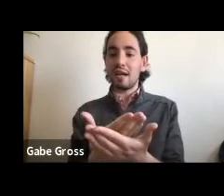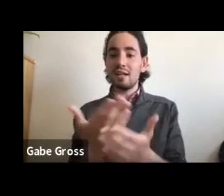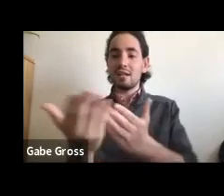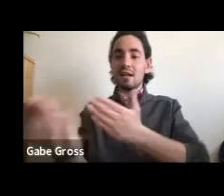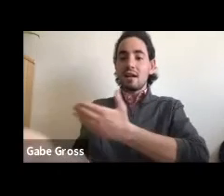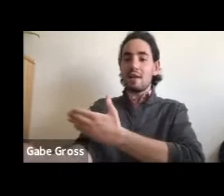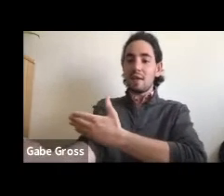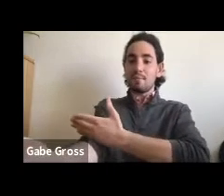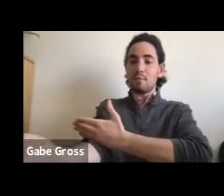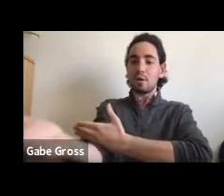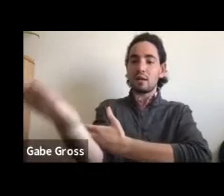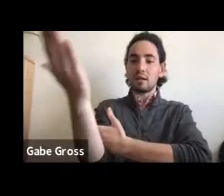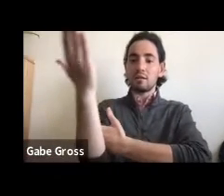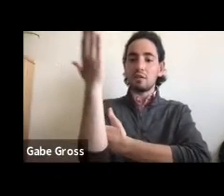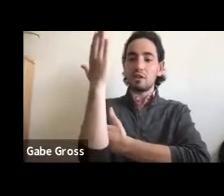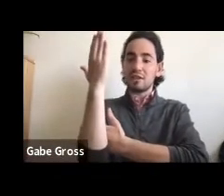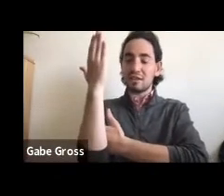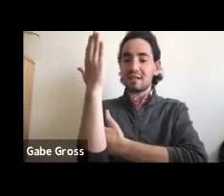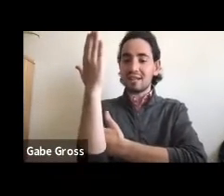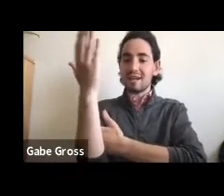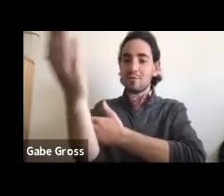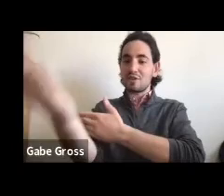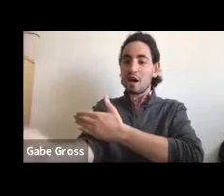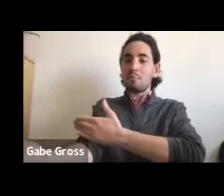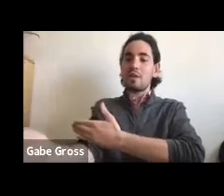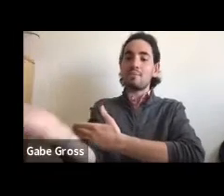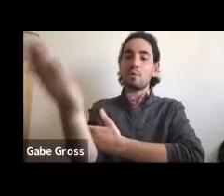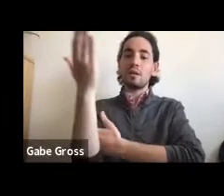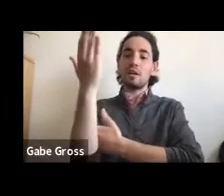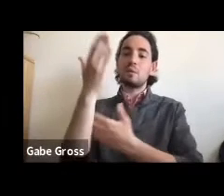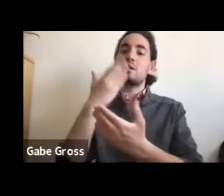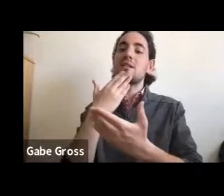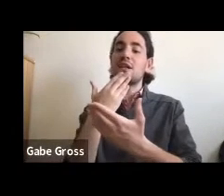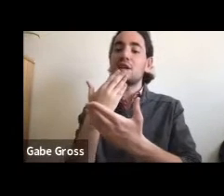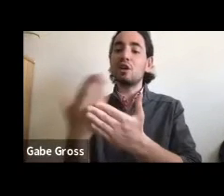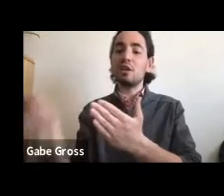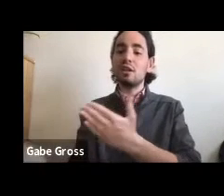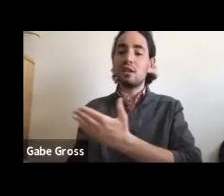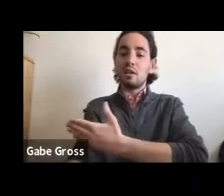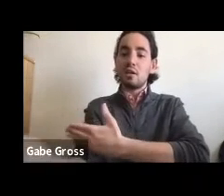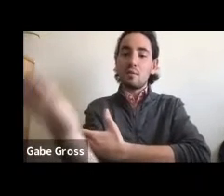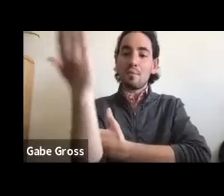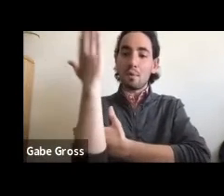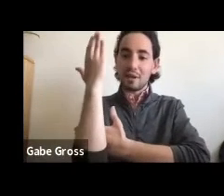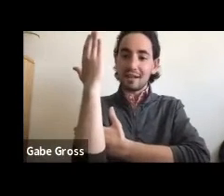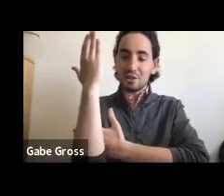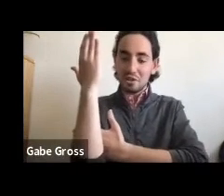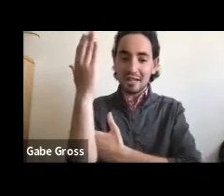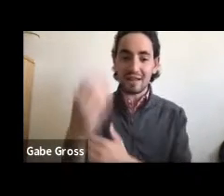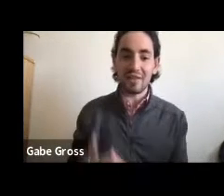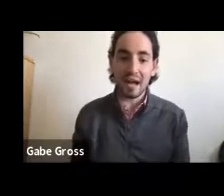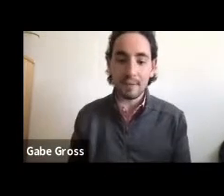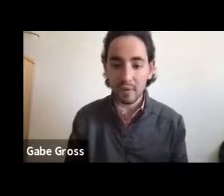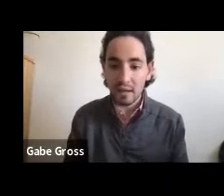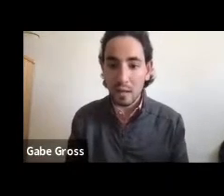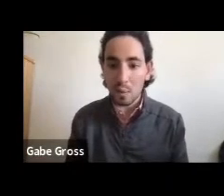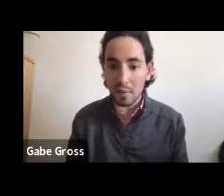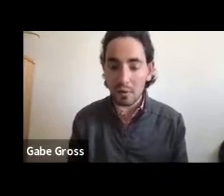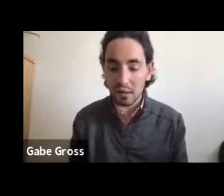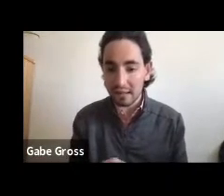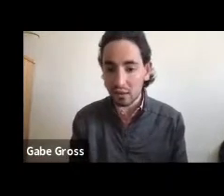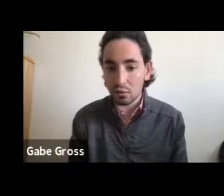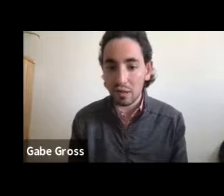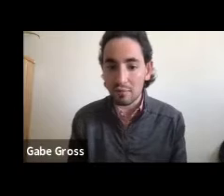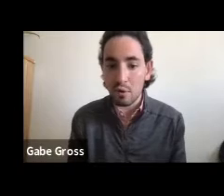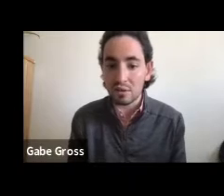hand from your chin to your other hand, and then morning, just like the sun comes up in the morning. So we'd sign good morning, just like